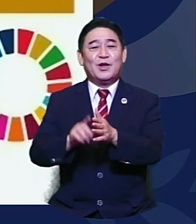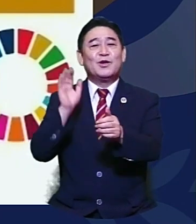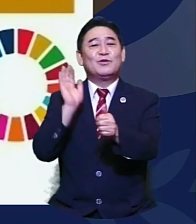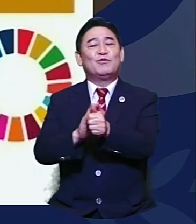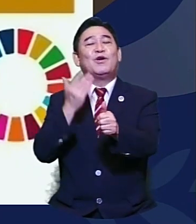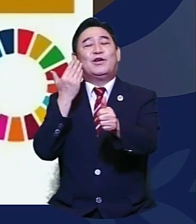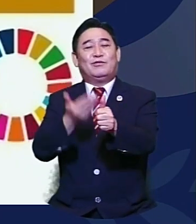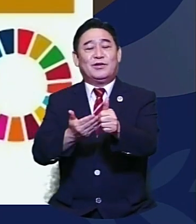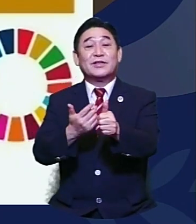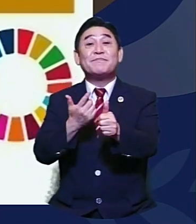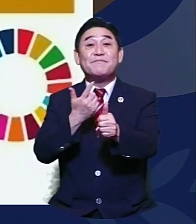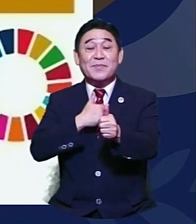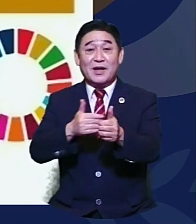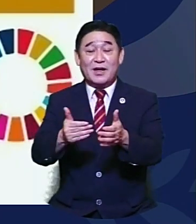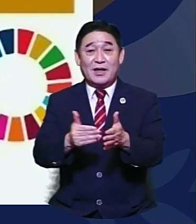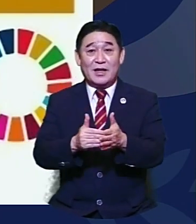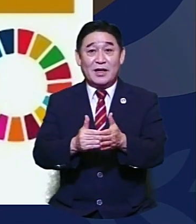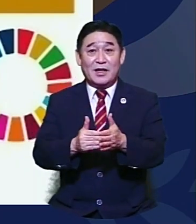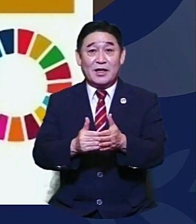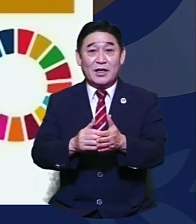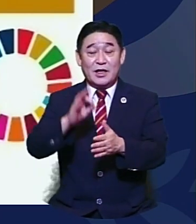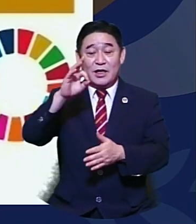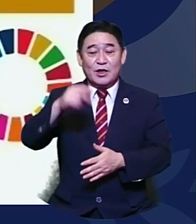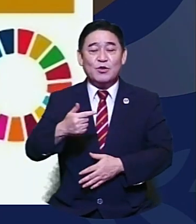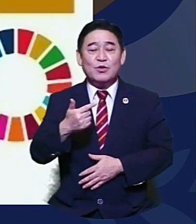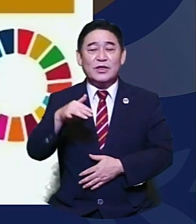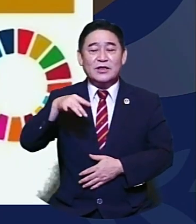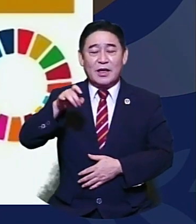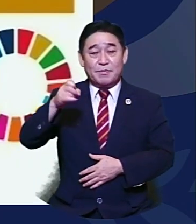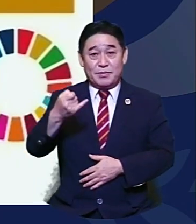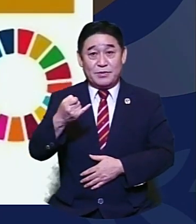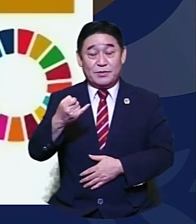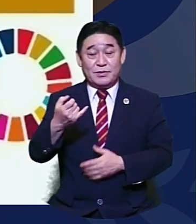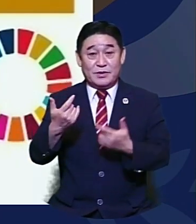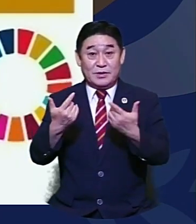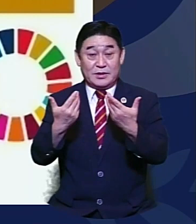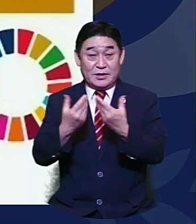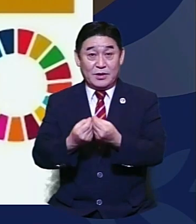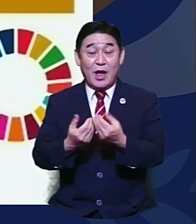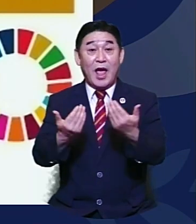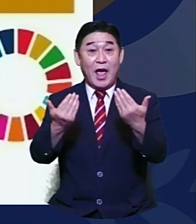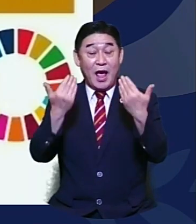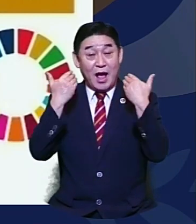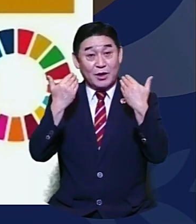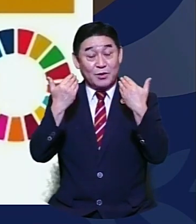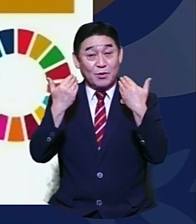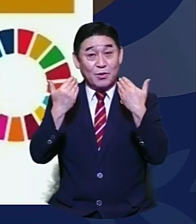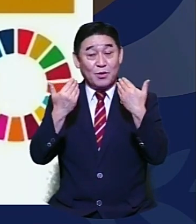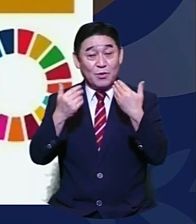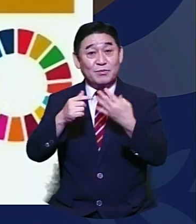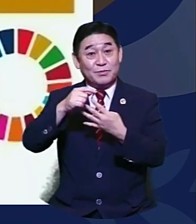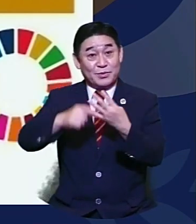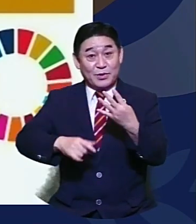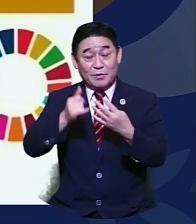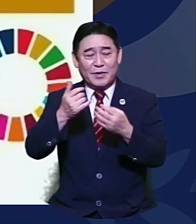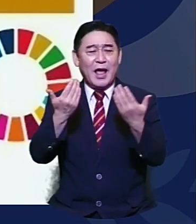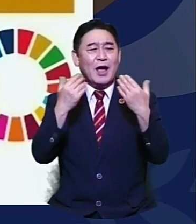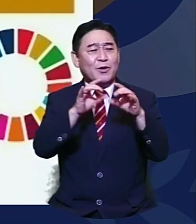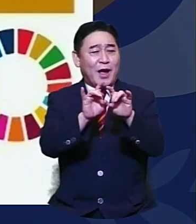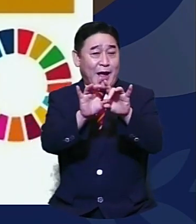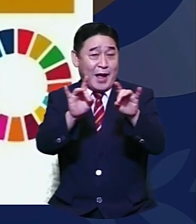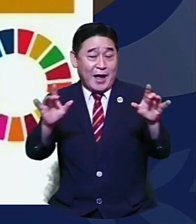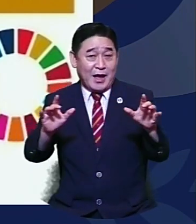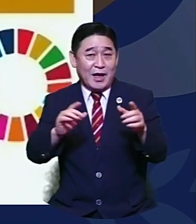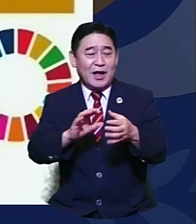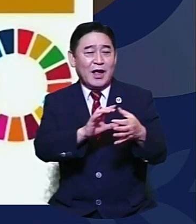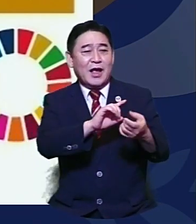UNICEF in the context of school connectivity is to establish a connectivity bond. This